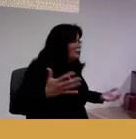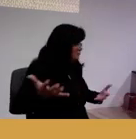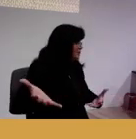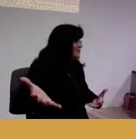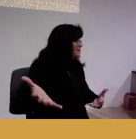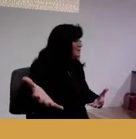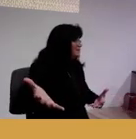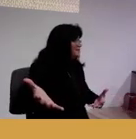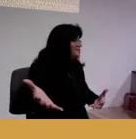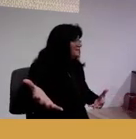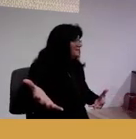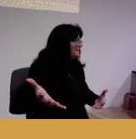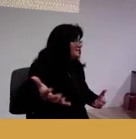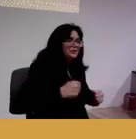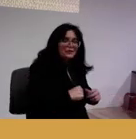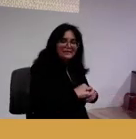Rugby league.